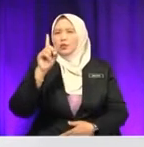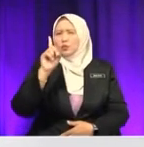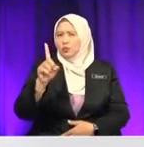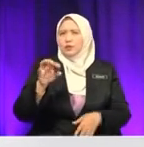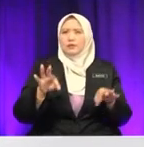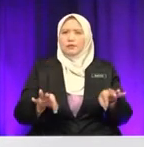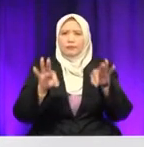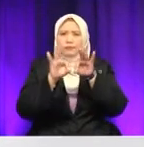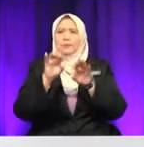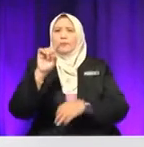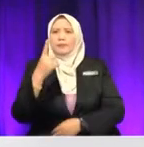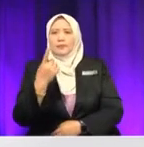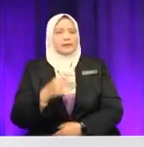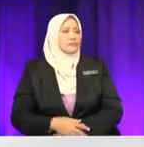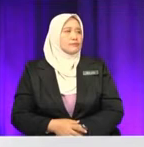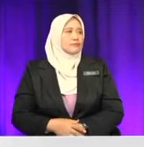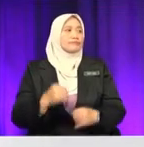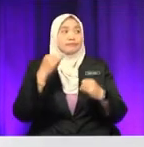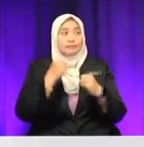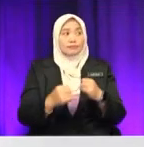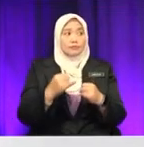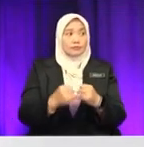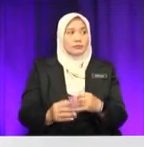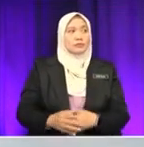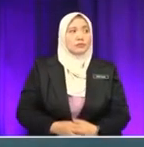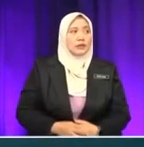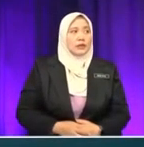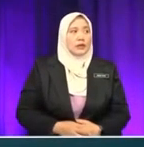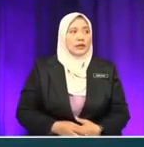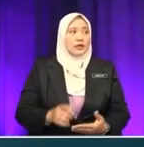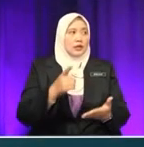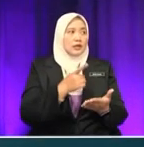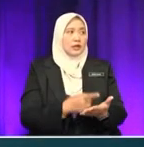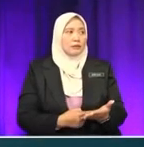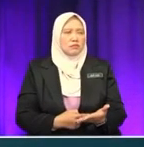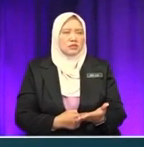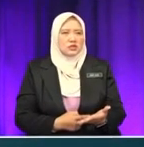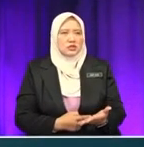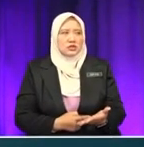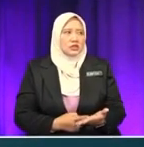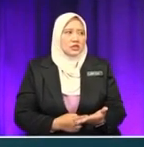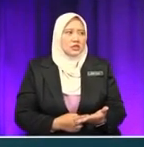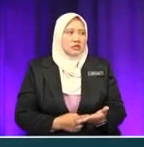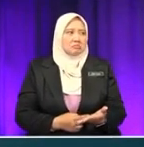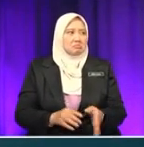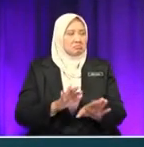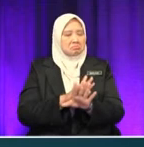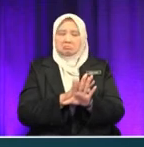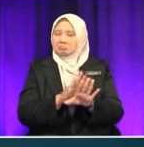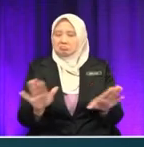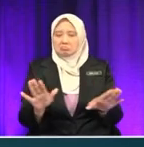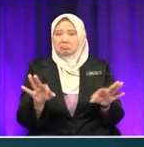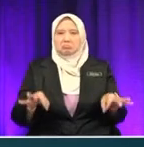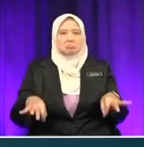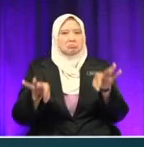good, Ideal. Now, last but not least is Ahmad. What could be one disadvantage of these modern inventions? How would you